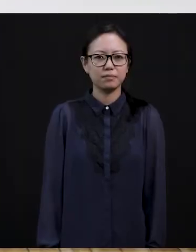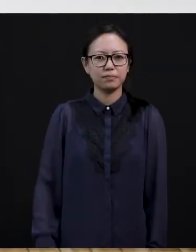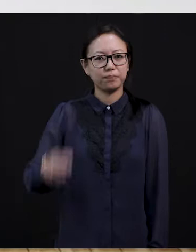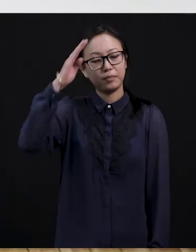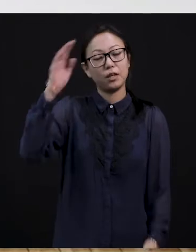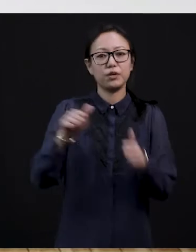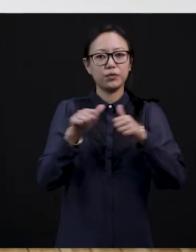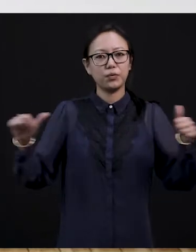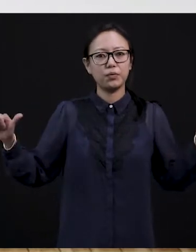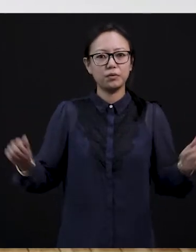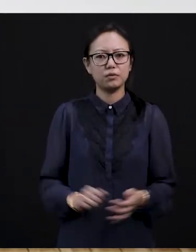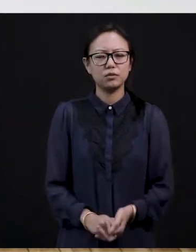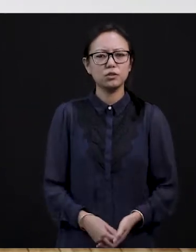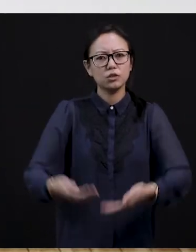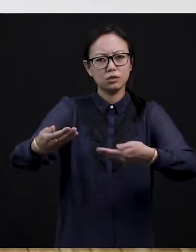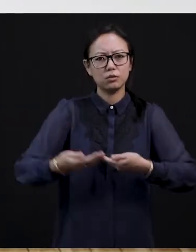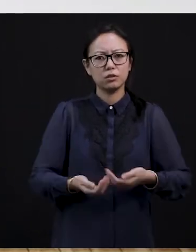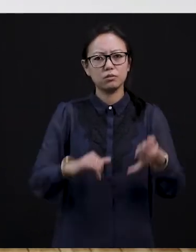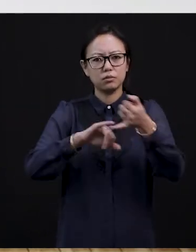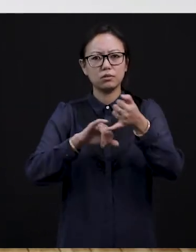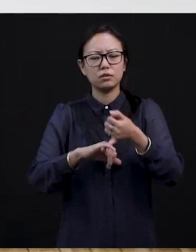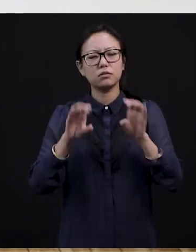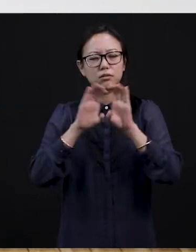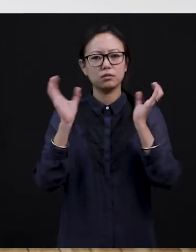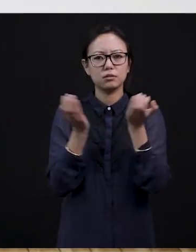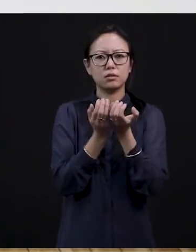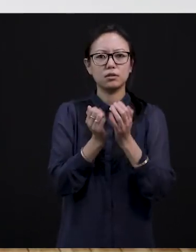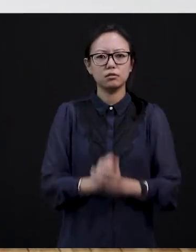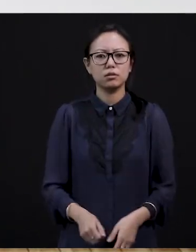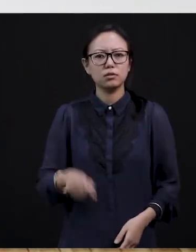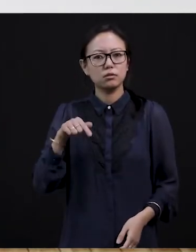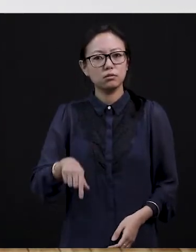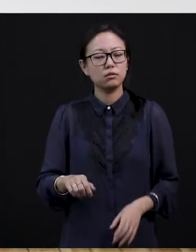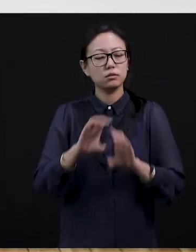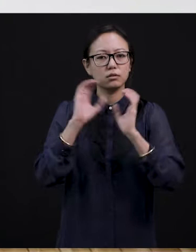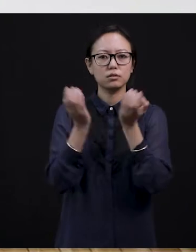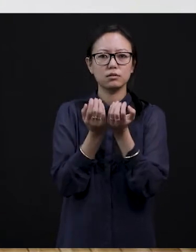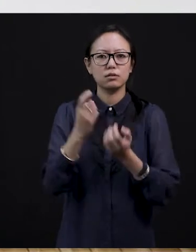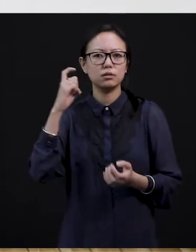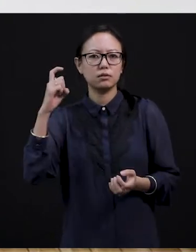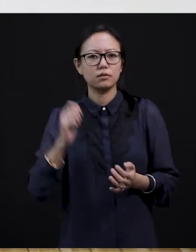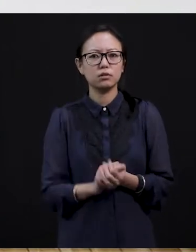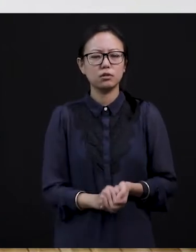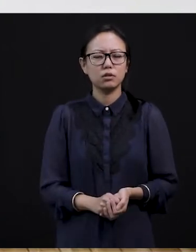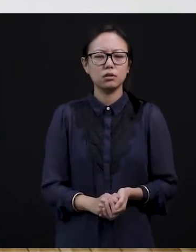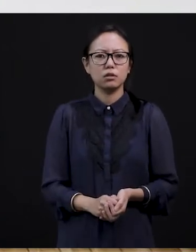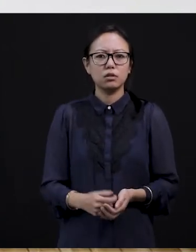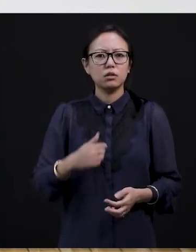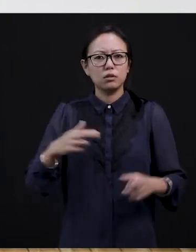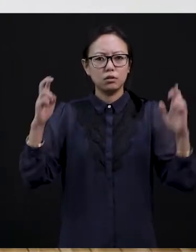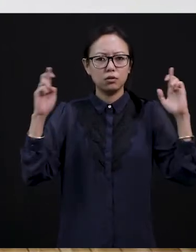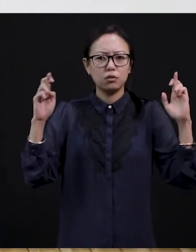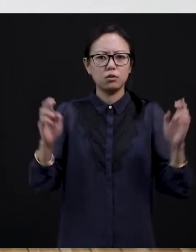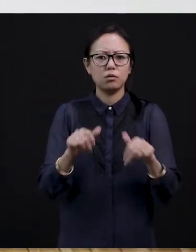Hi everyone and welcome to Social Sciences class, and this is your class 7. So I do hope that you are sitting with your